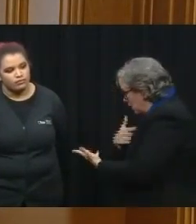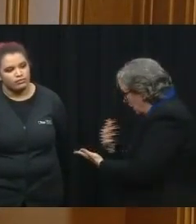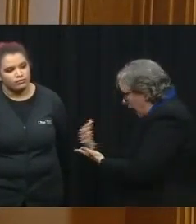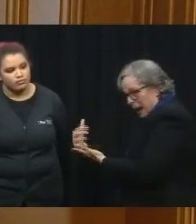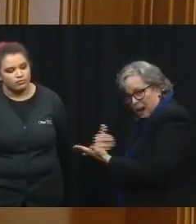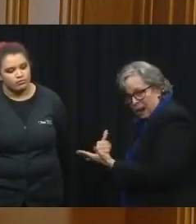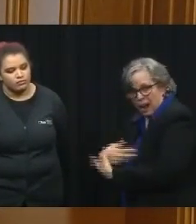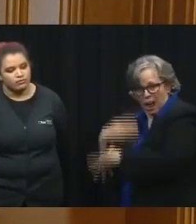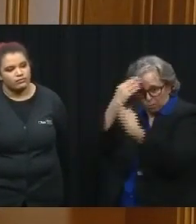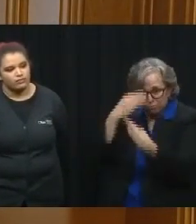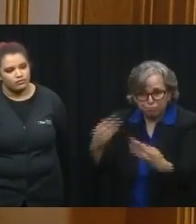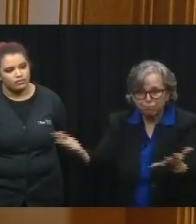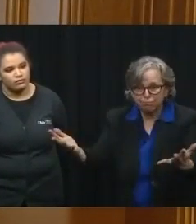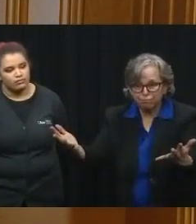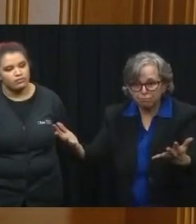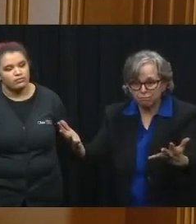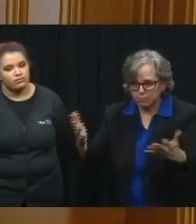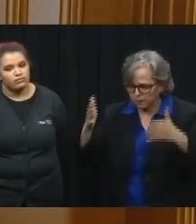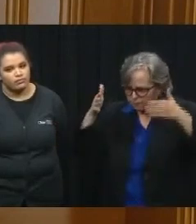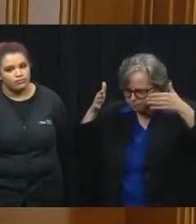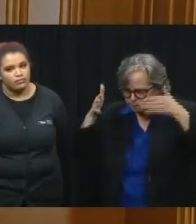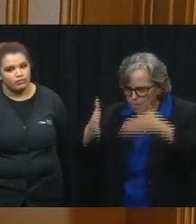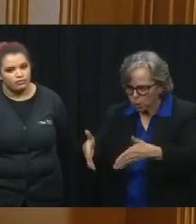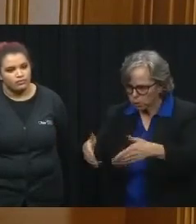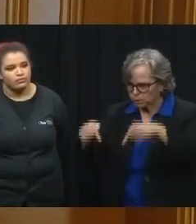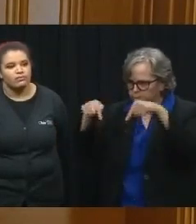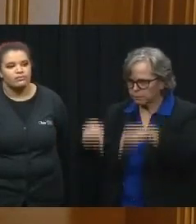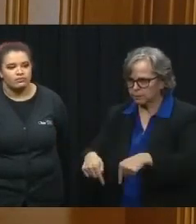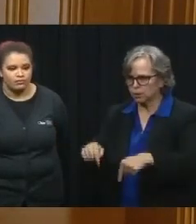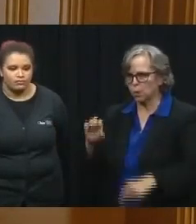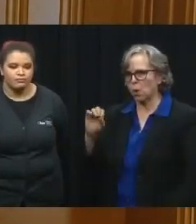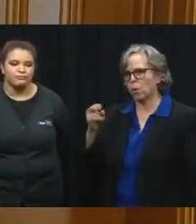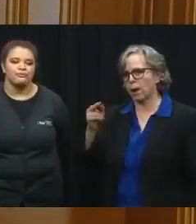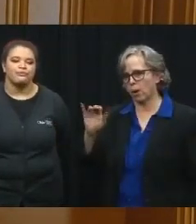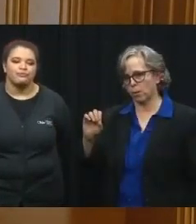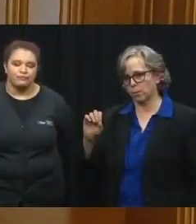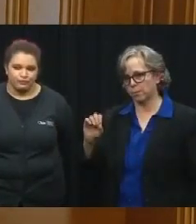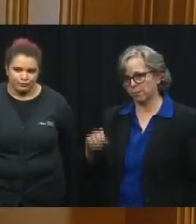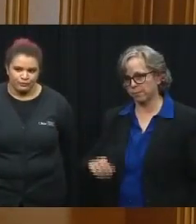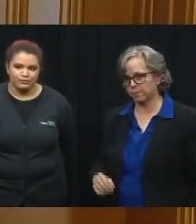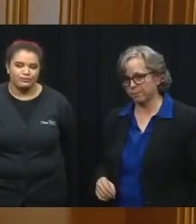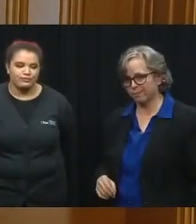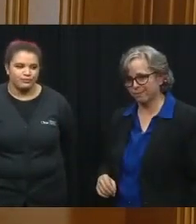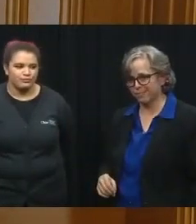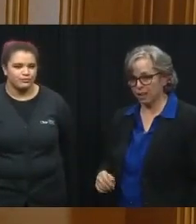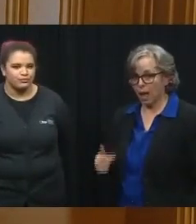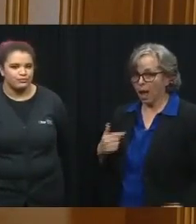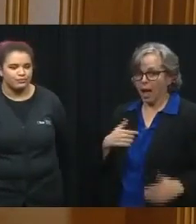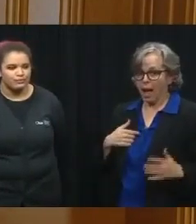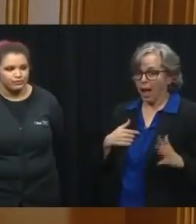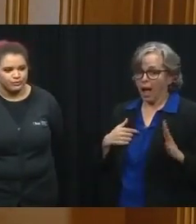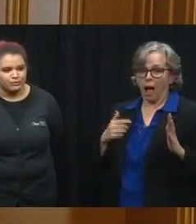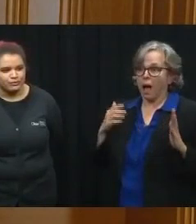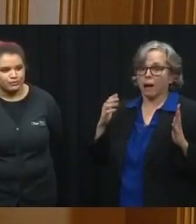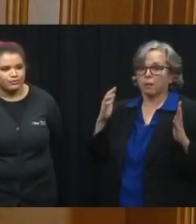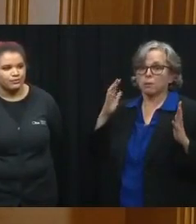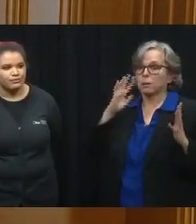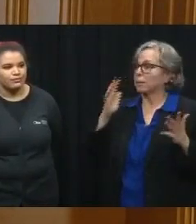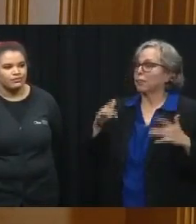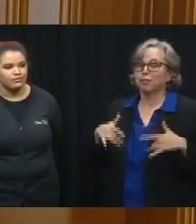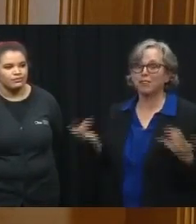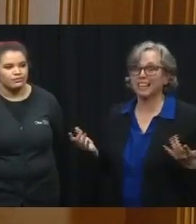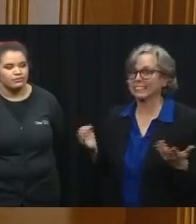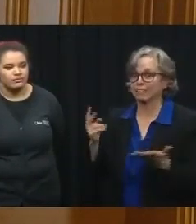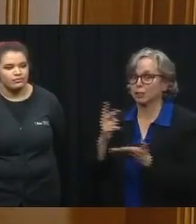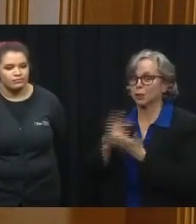on the state of Ohio. So I would love to be rolling today. I'd love to be rolling in 2 weeks. We're